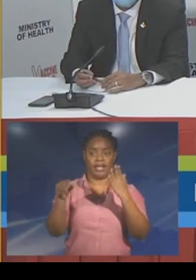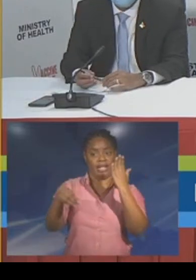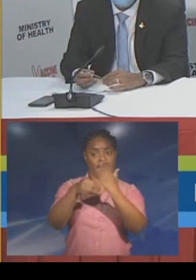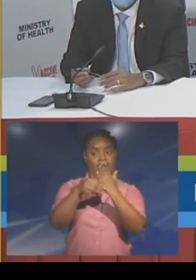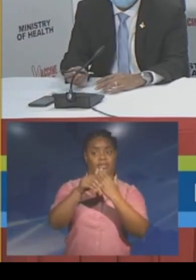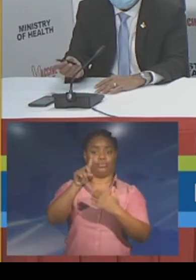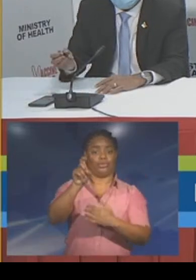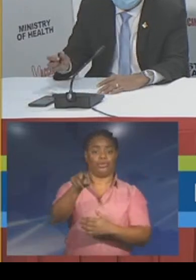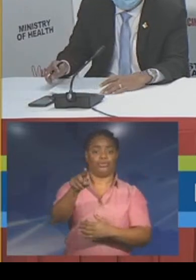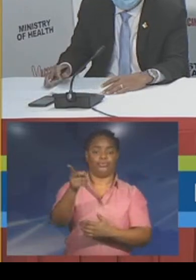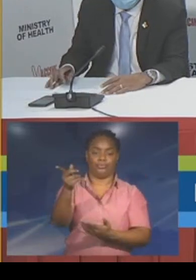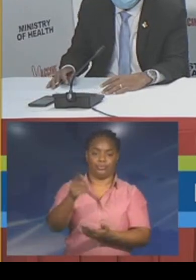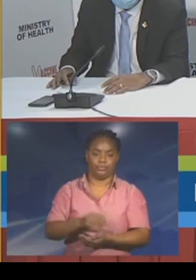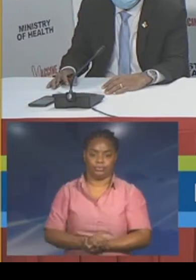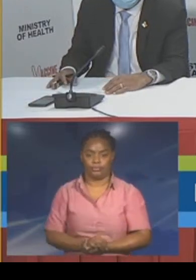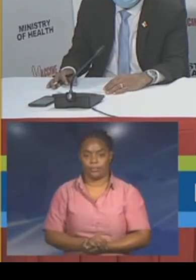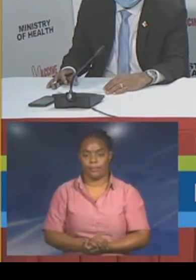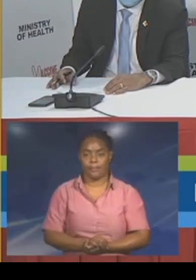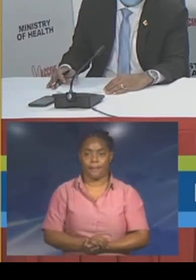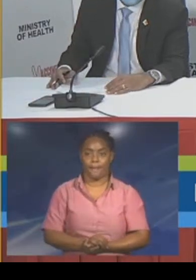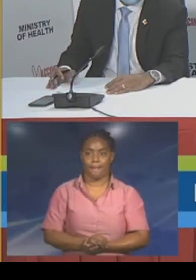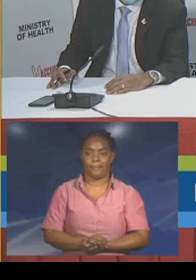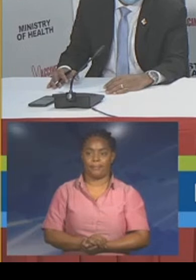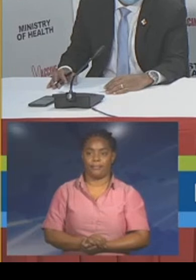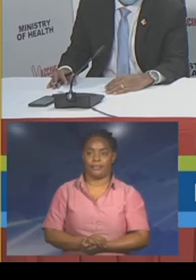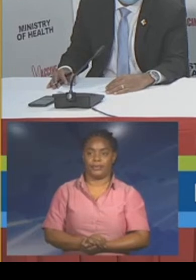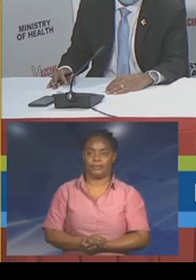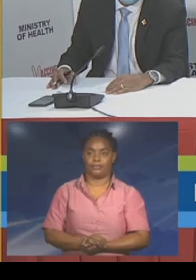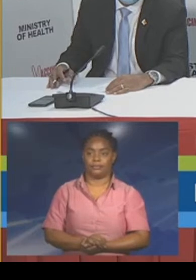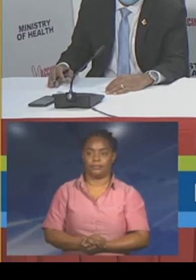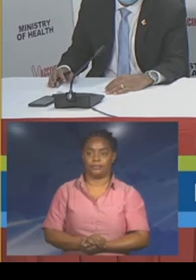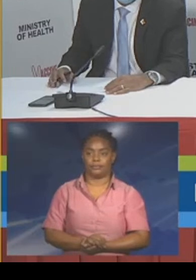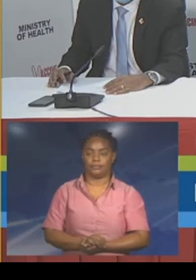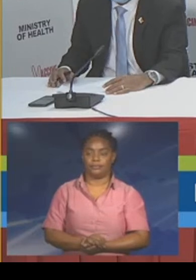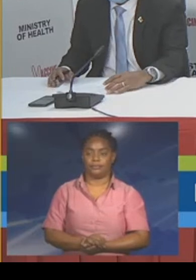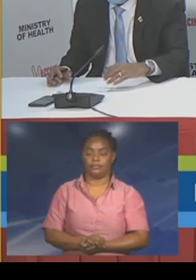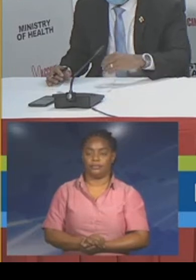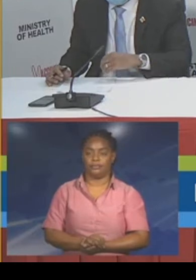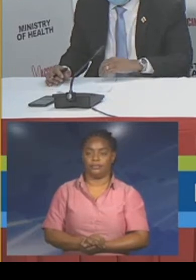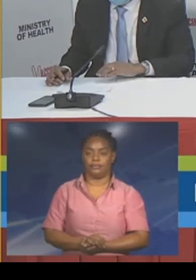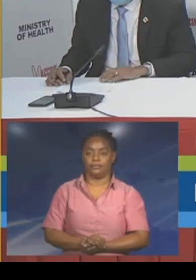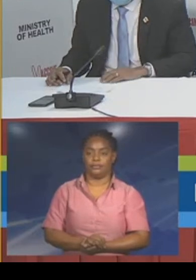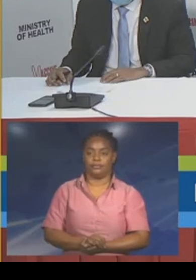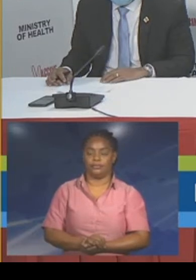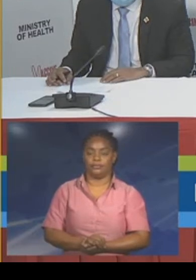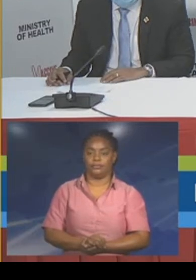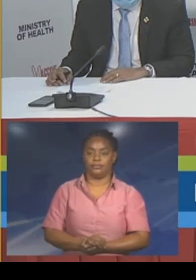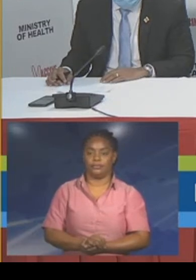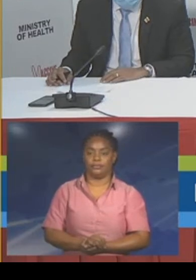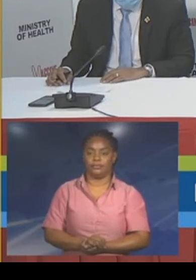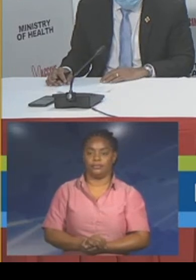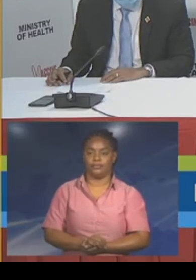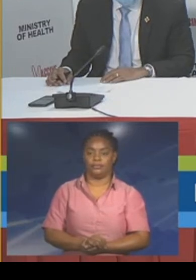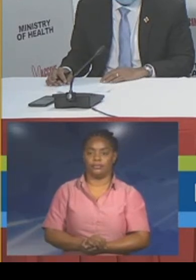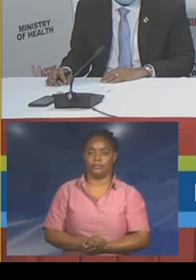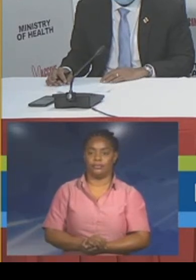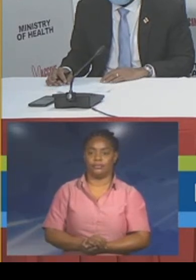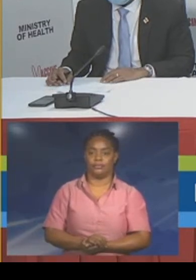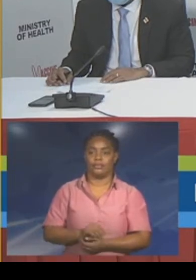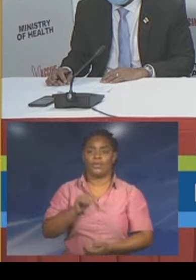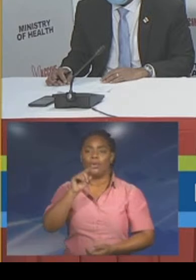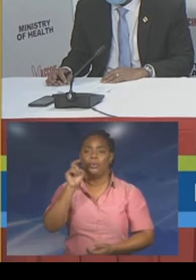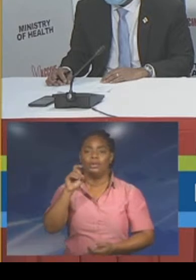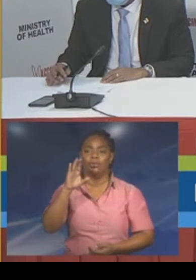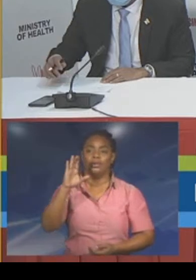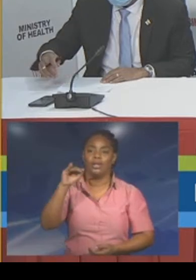Good day again. My next question is to, I think, either Dr. Parasram or